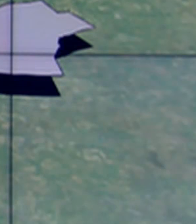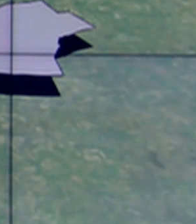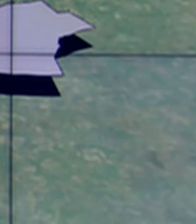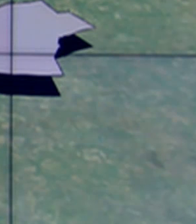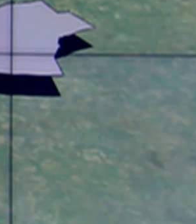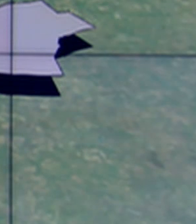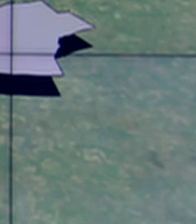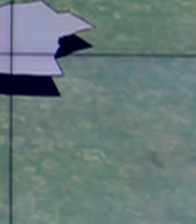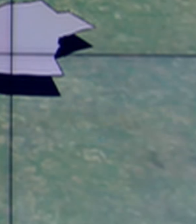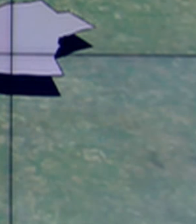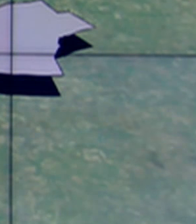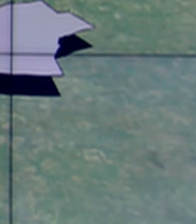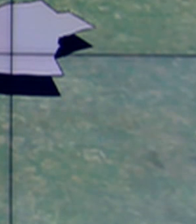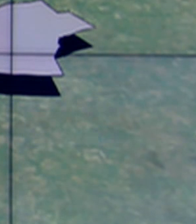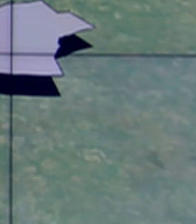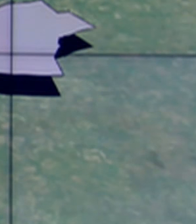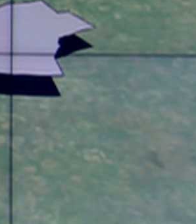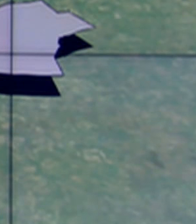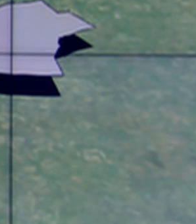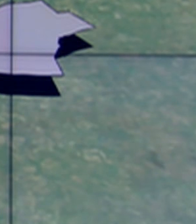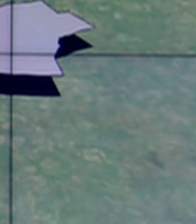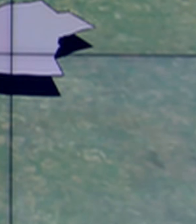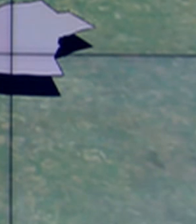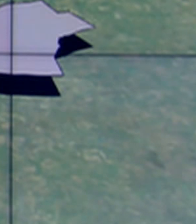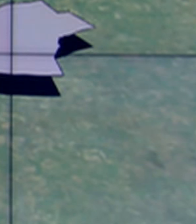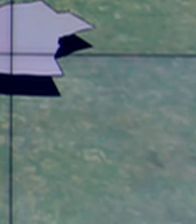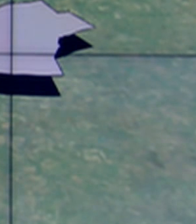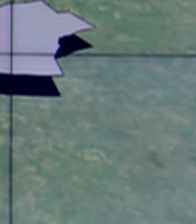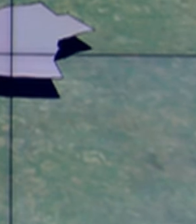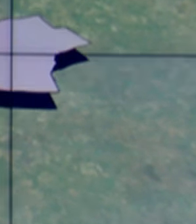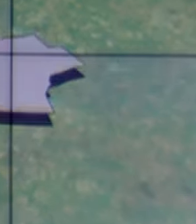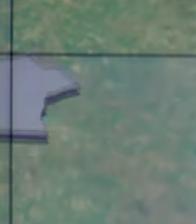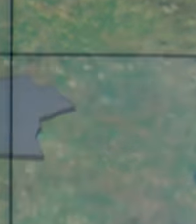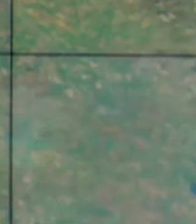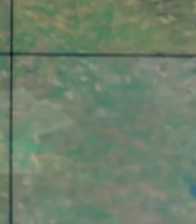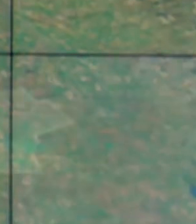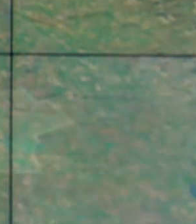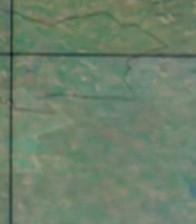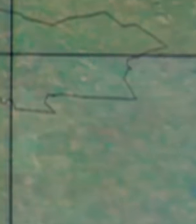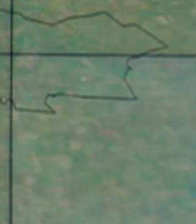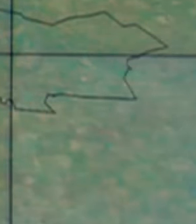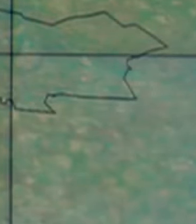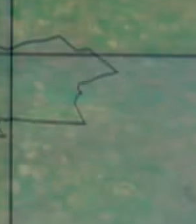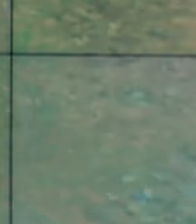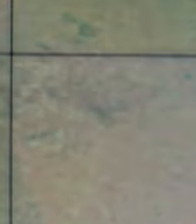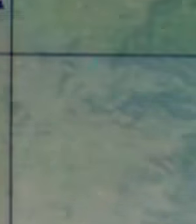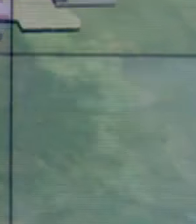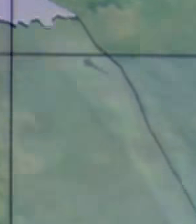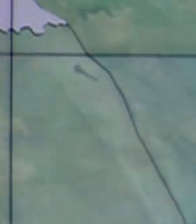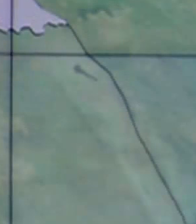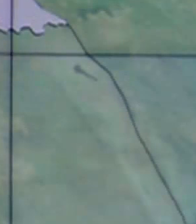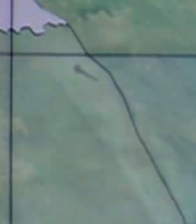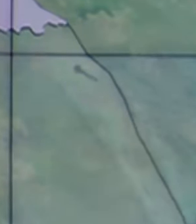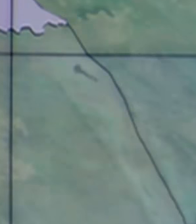lebelela province ya Gauteng Johannesburg e tla be keme go digrata di le 20 le bone fa Pretoria e tla be keme go digrata di le 20 le borataro re